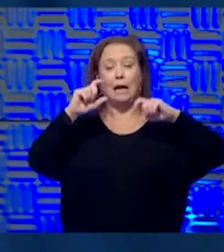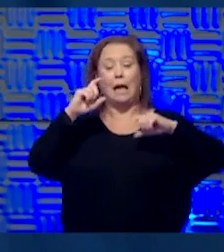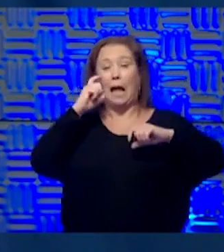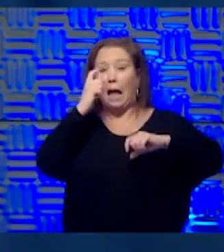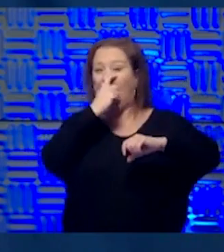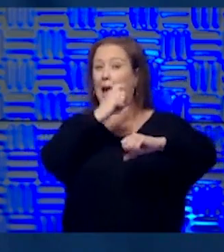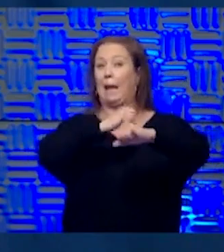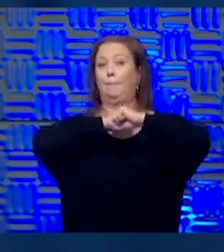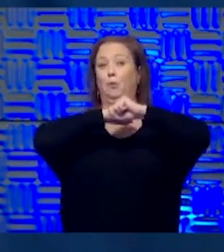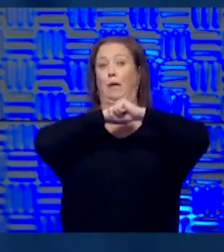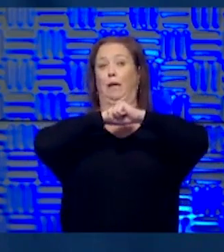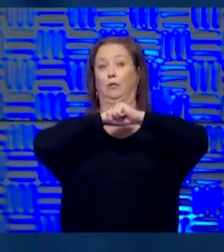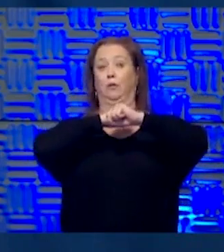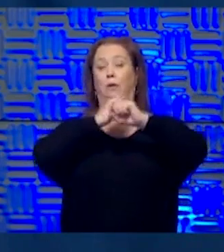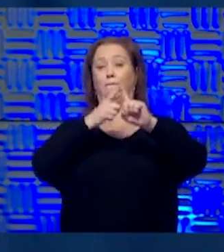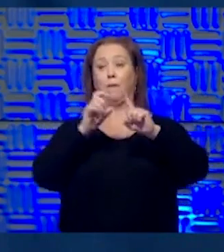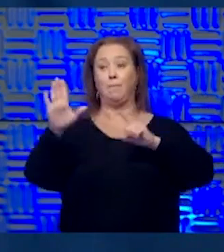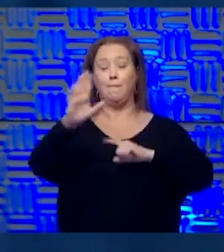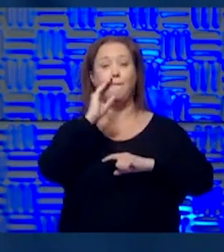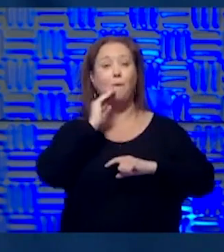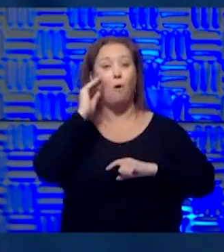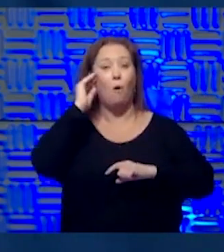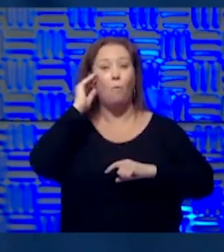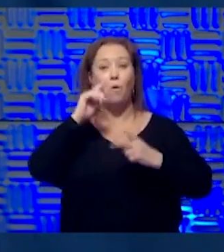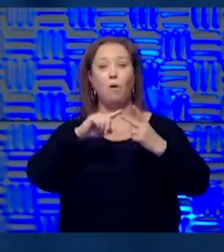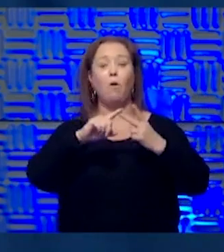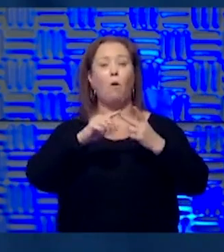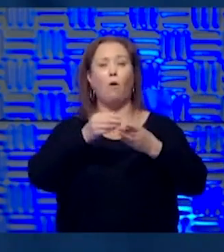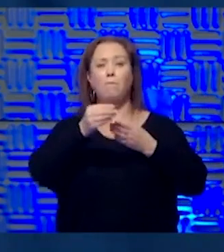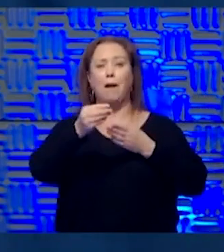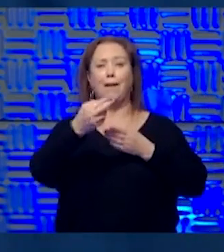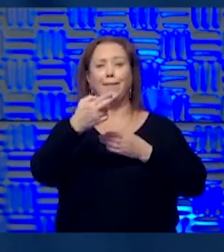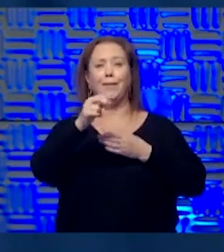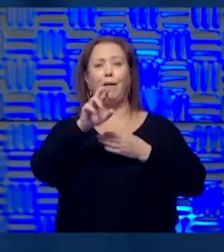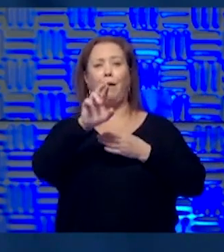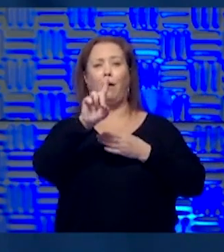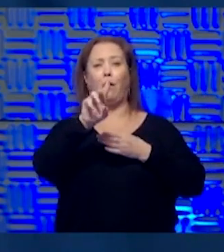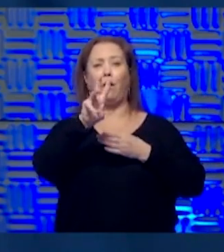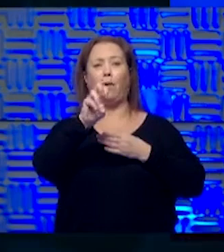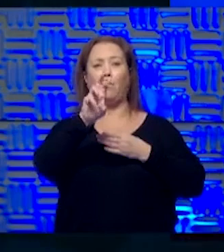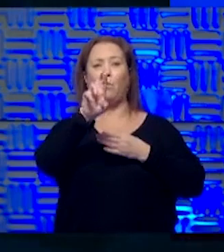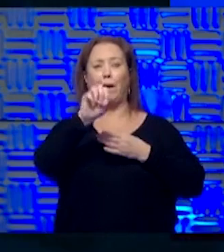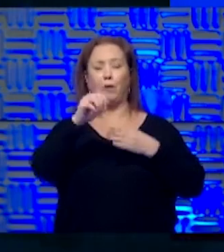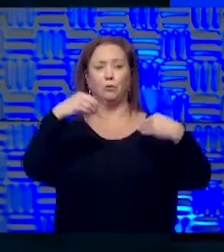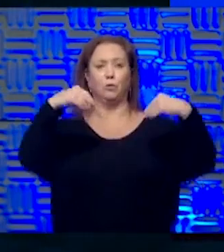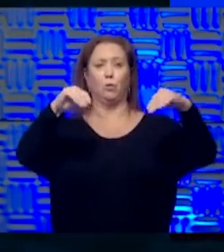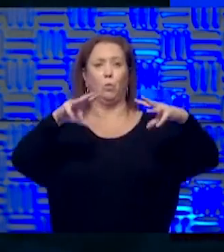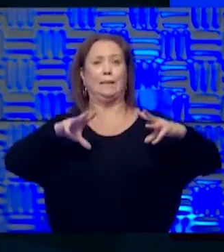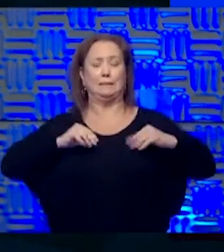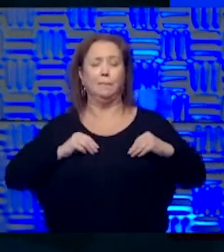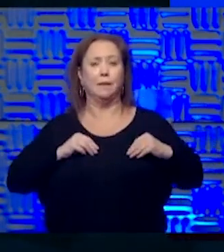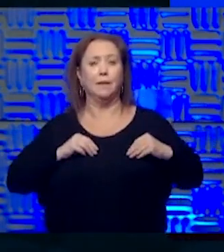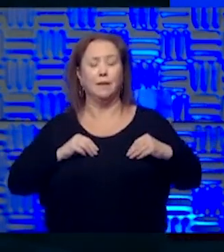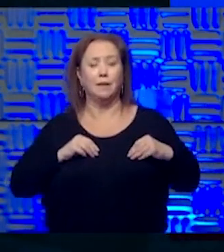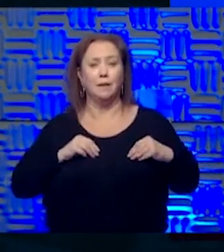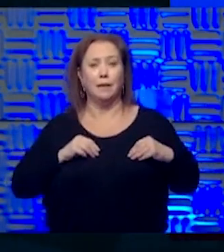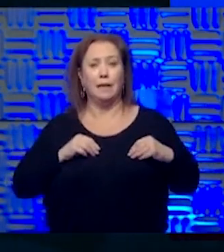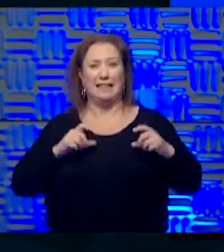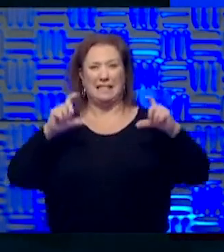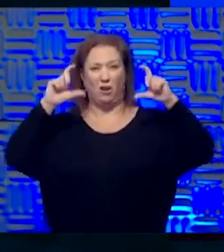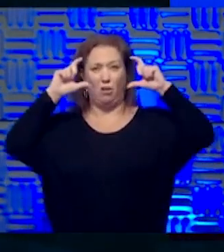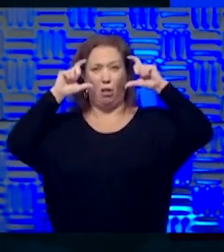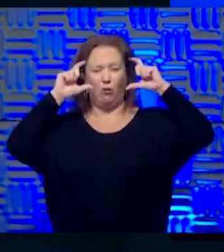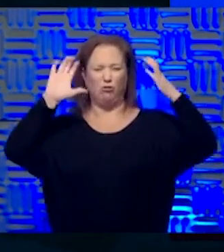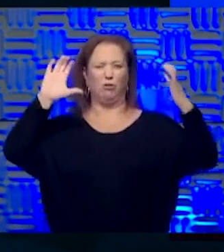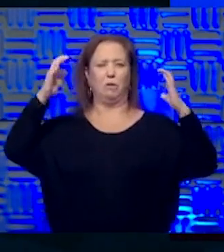protection from their home or a hardware store, we always accepted that because, again, these are larger than